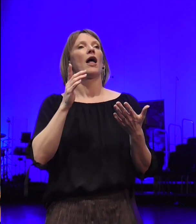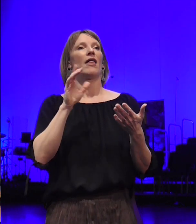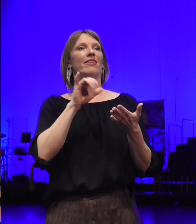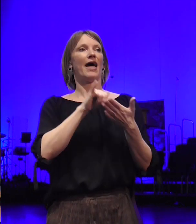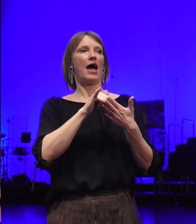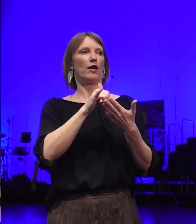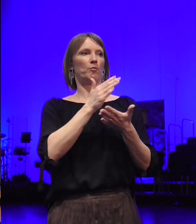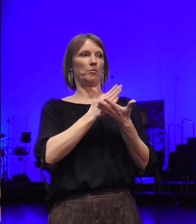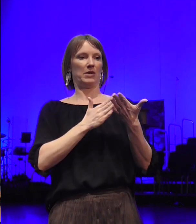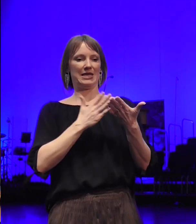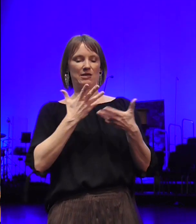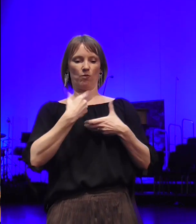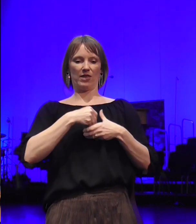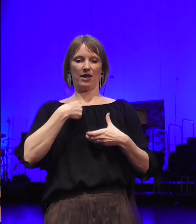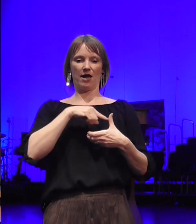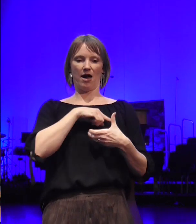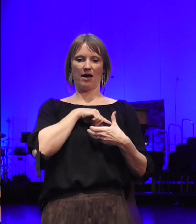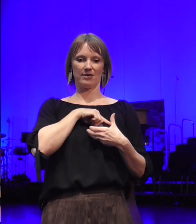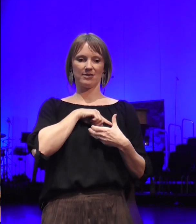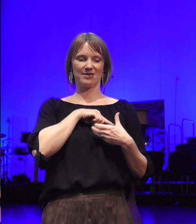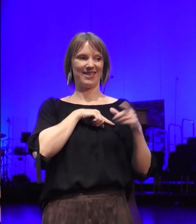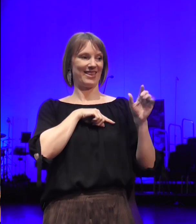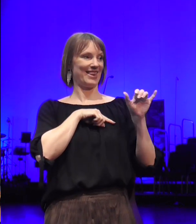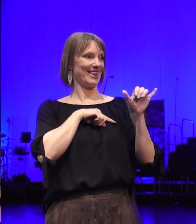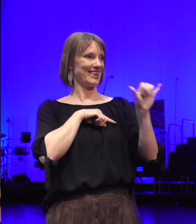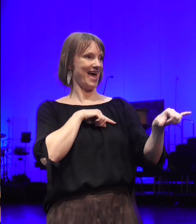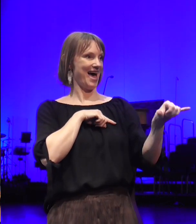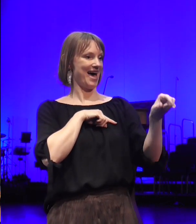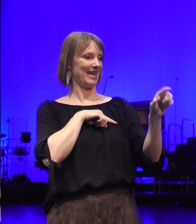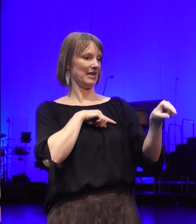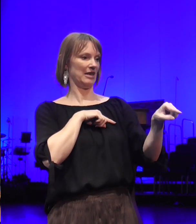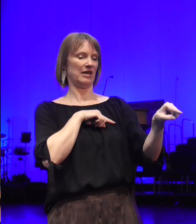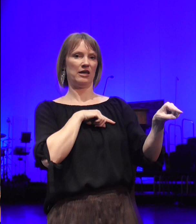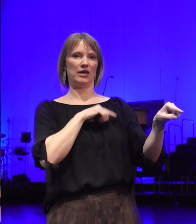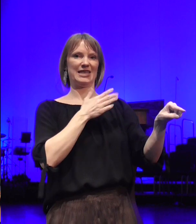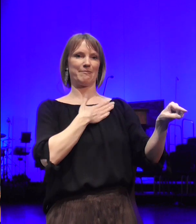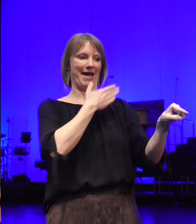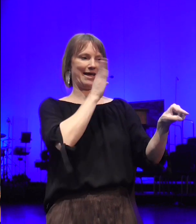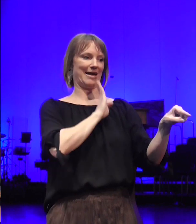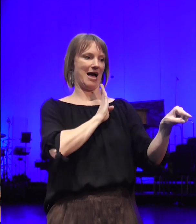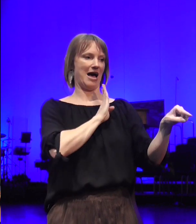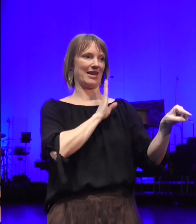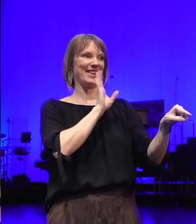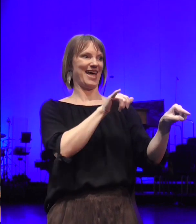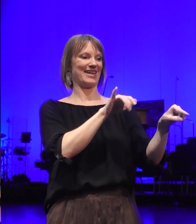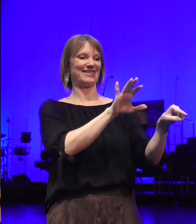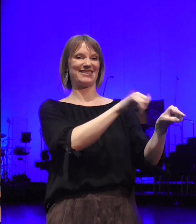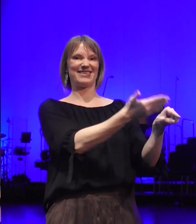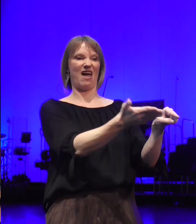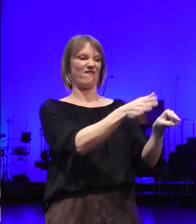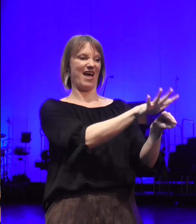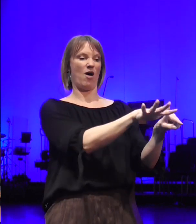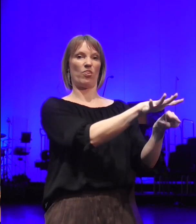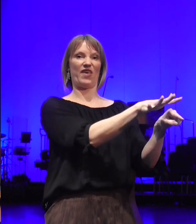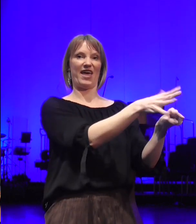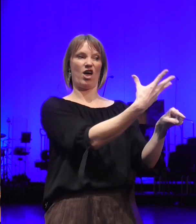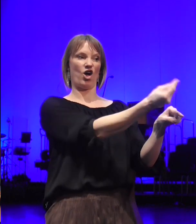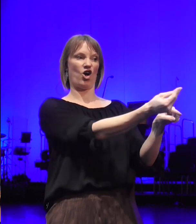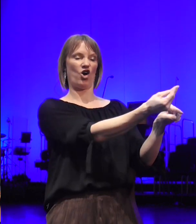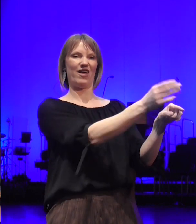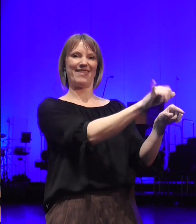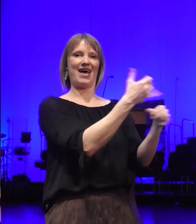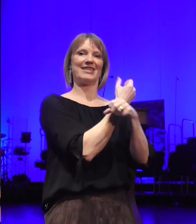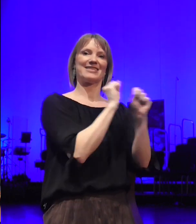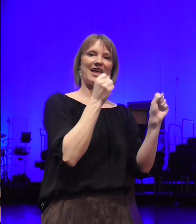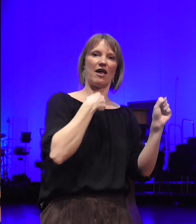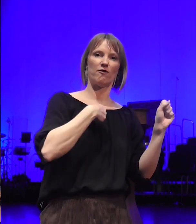within us that thinks that stuff out there is my God. That stuff out there is my Savior. That